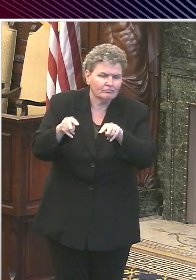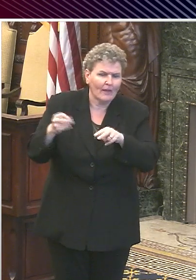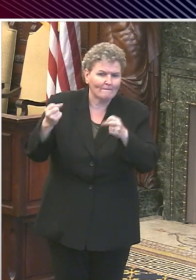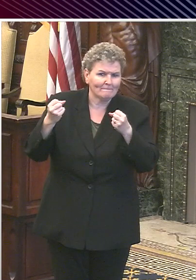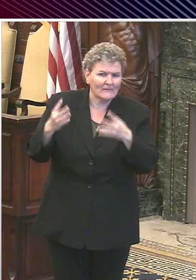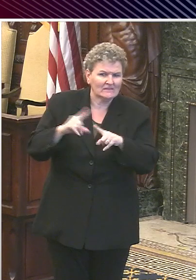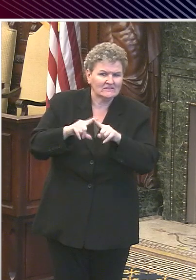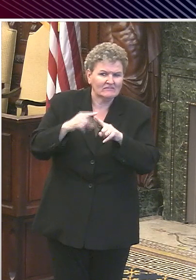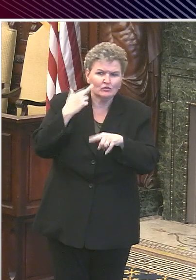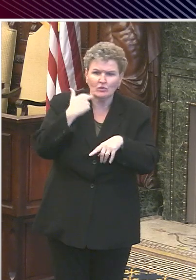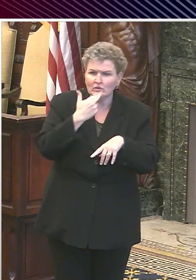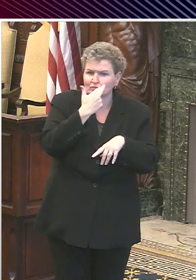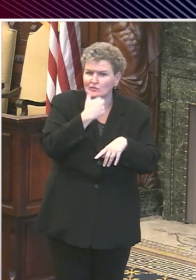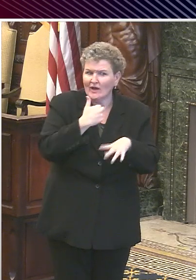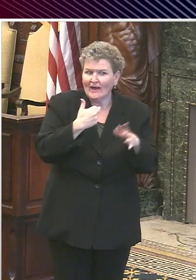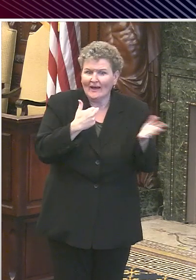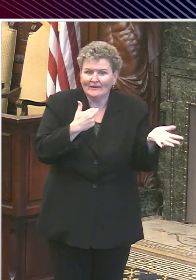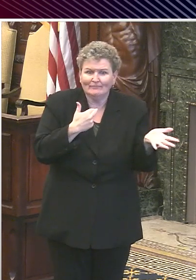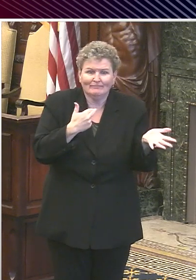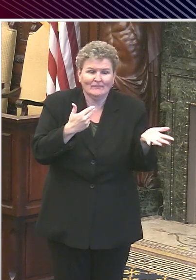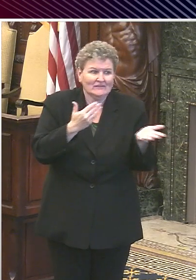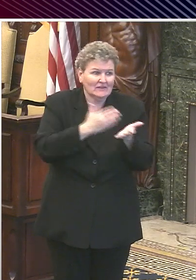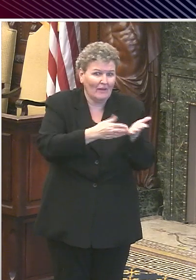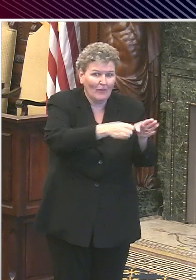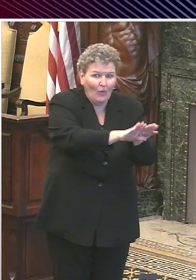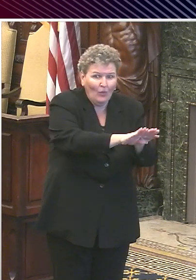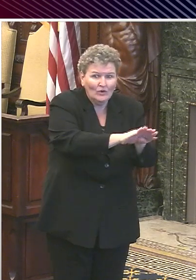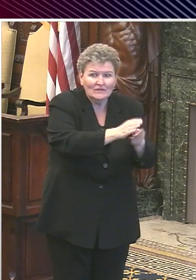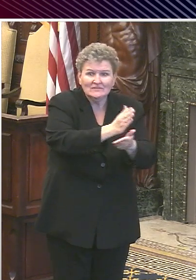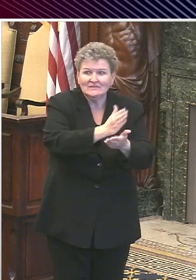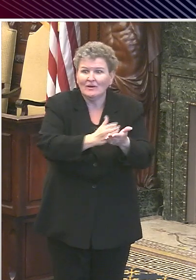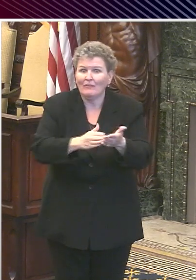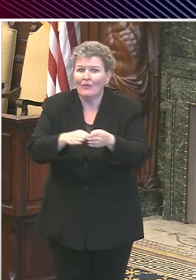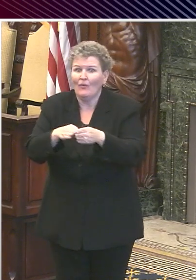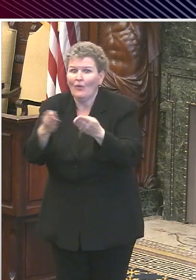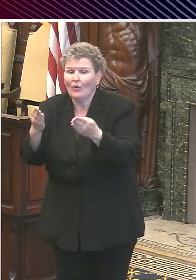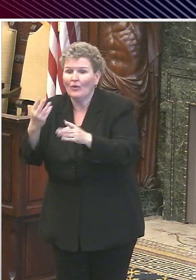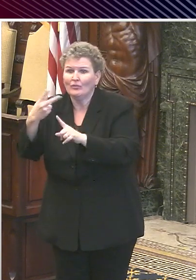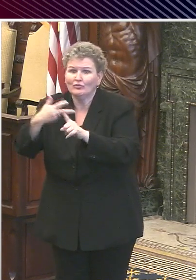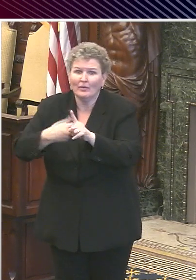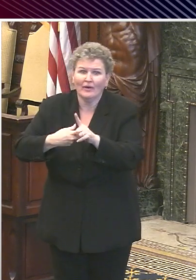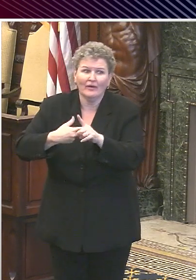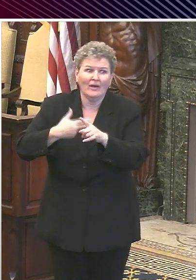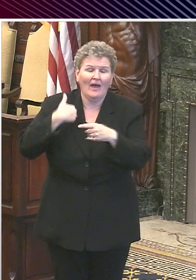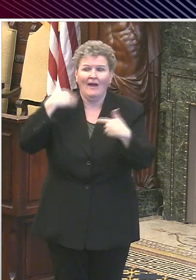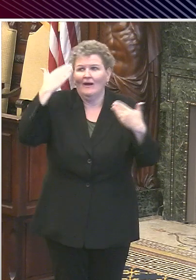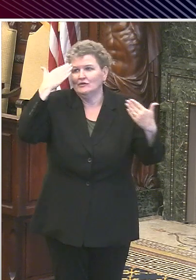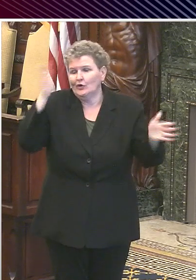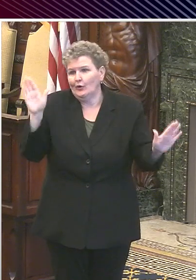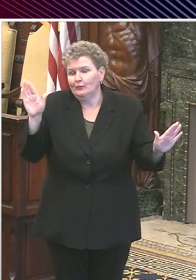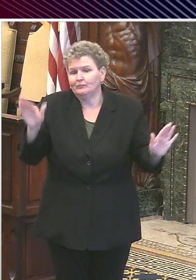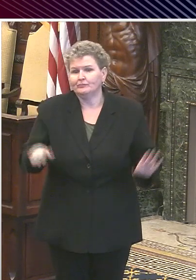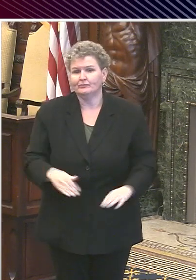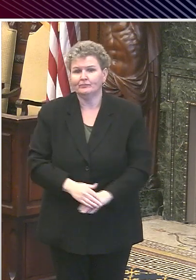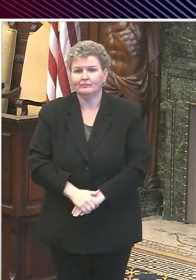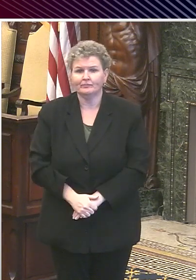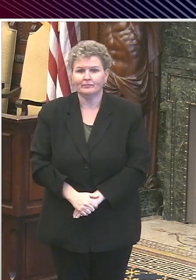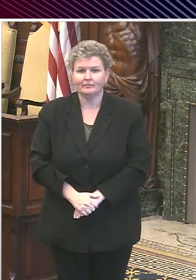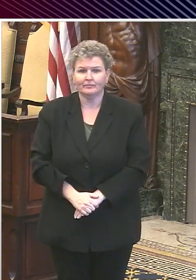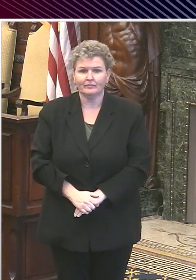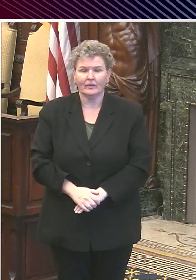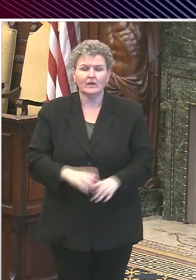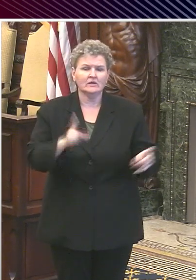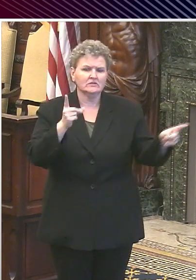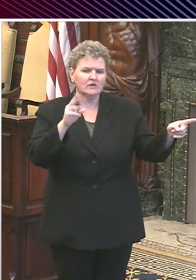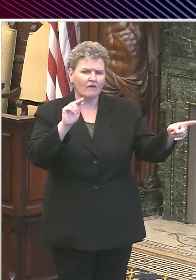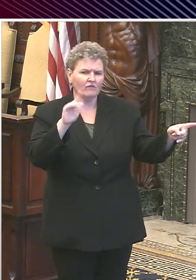exist until we have another month or so of open and indoor dining. If I could add to that, I don't think we're going to